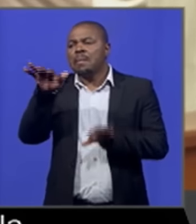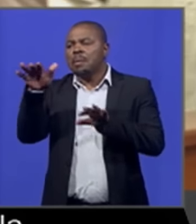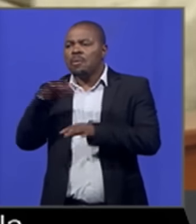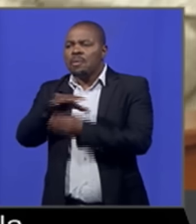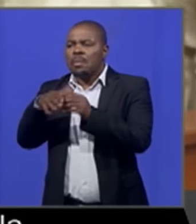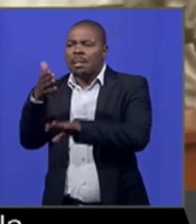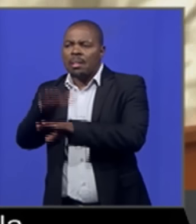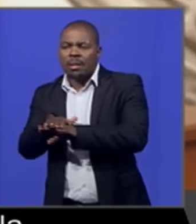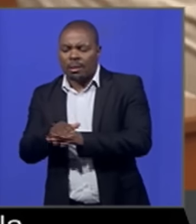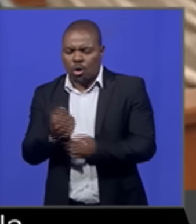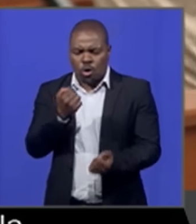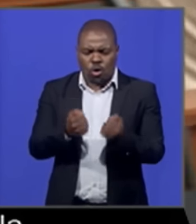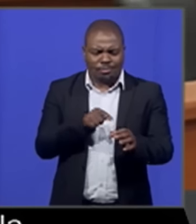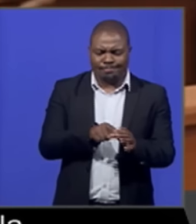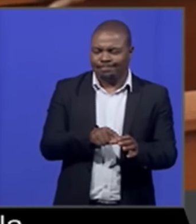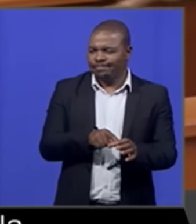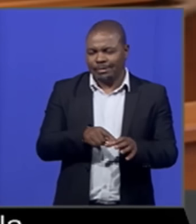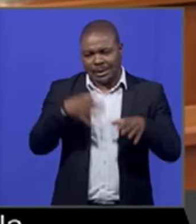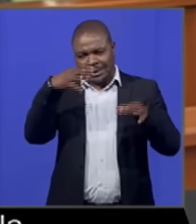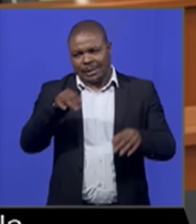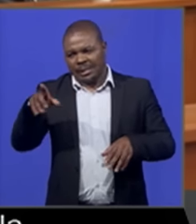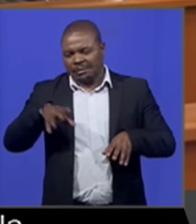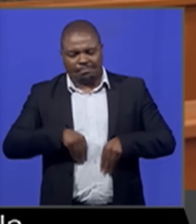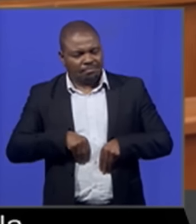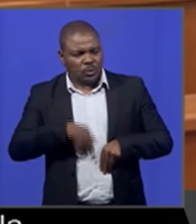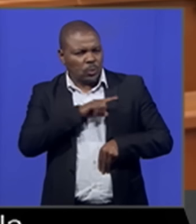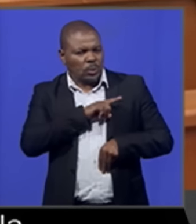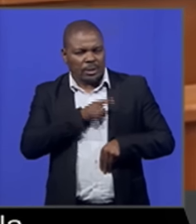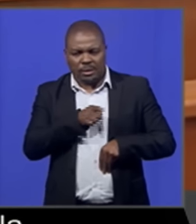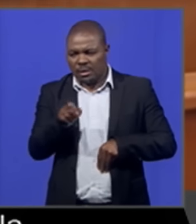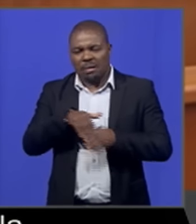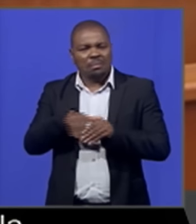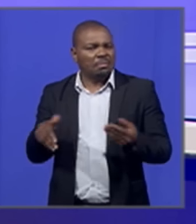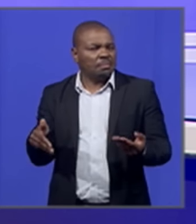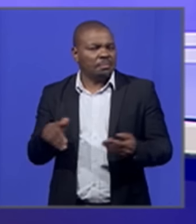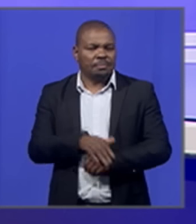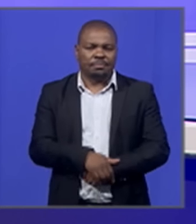e se tšerego sa go fa balatofatša ba bangwe peila.